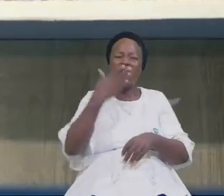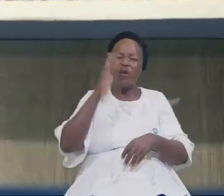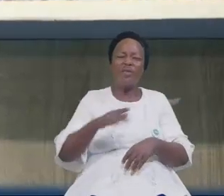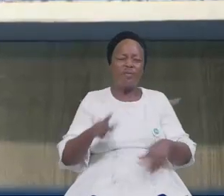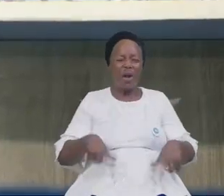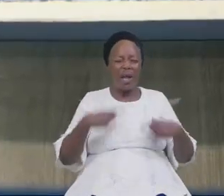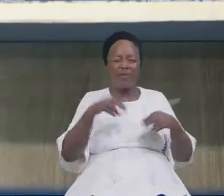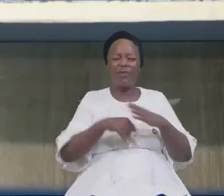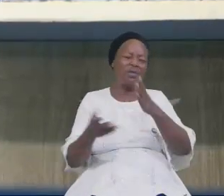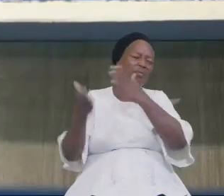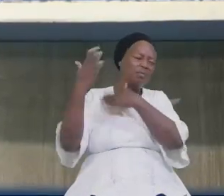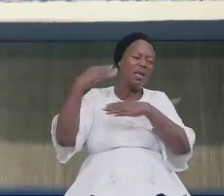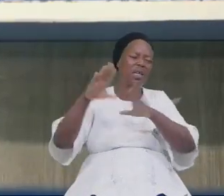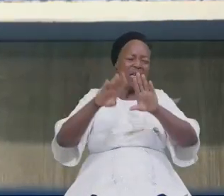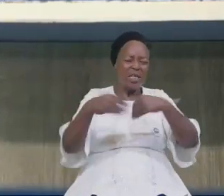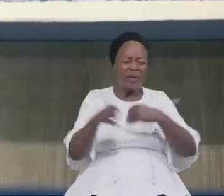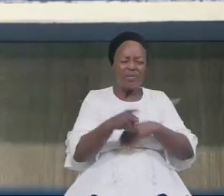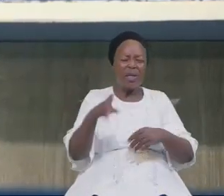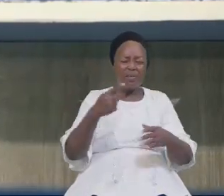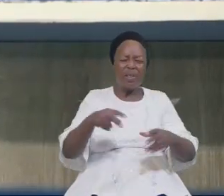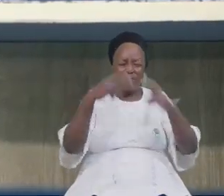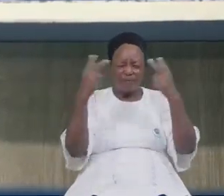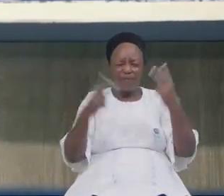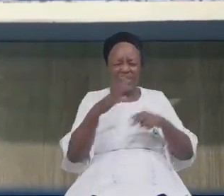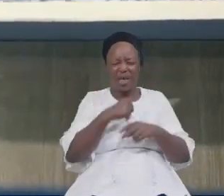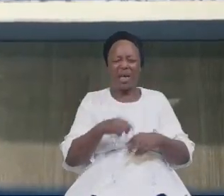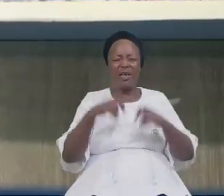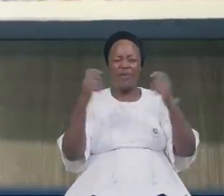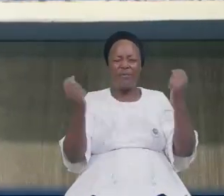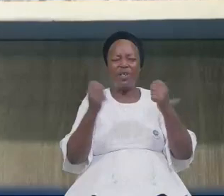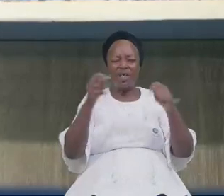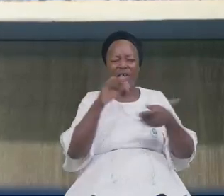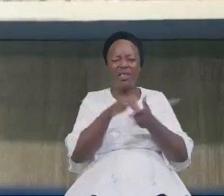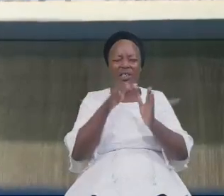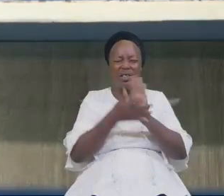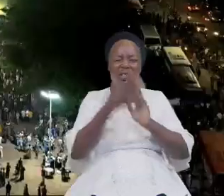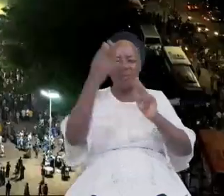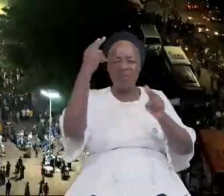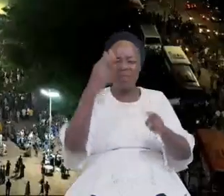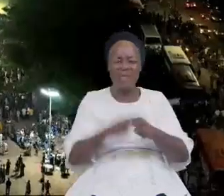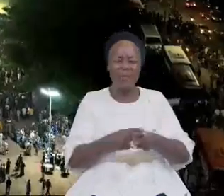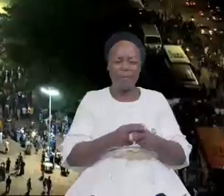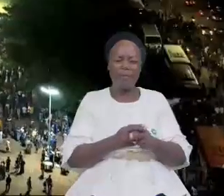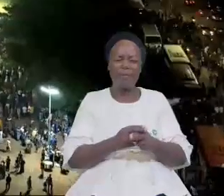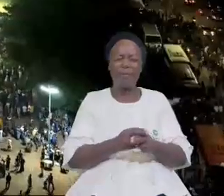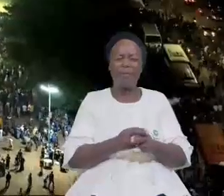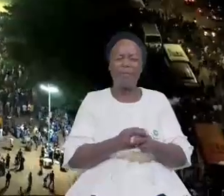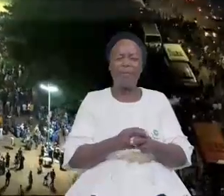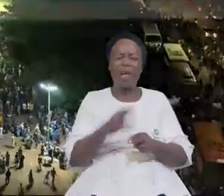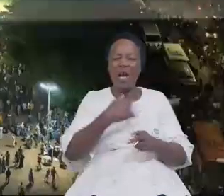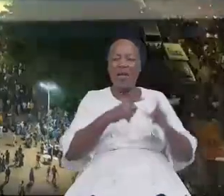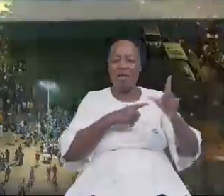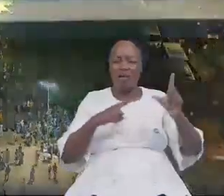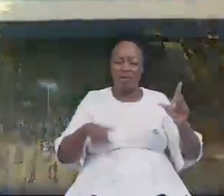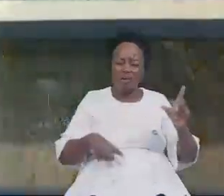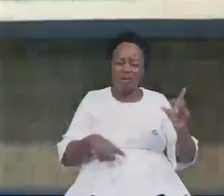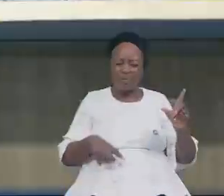past. Give them the victory and the triumph in Jesus' name. And Lord,